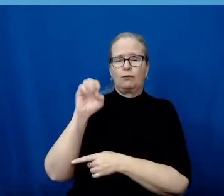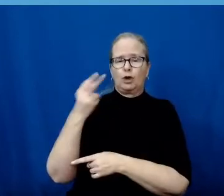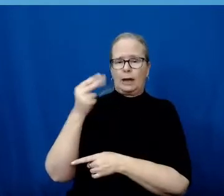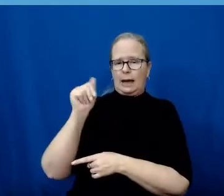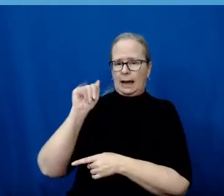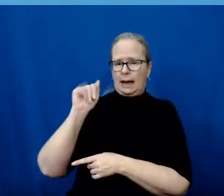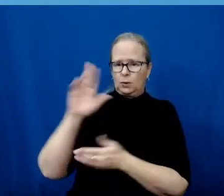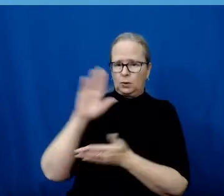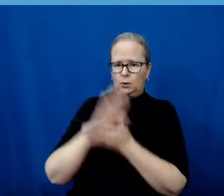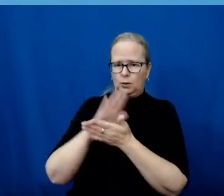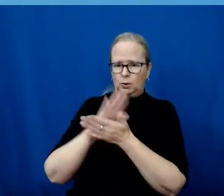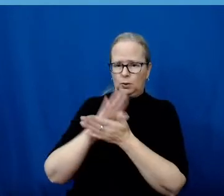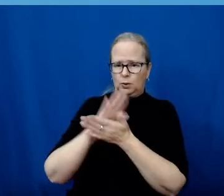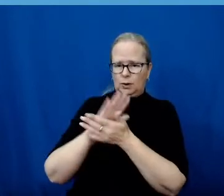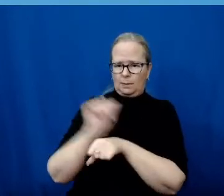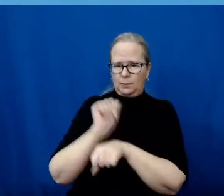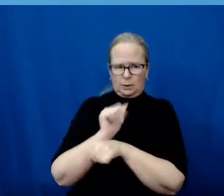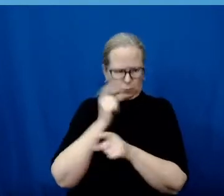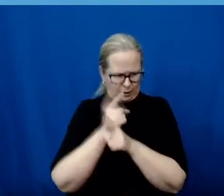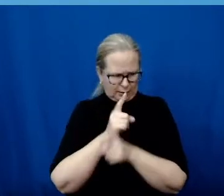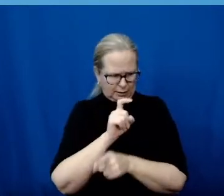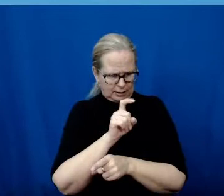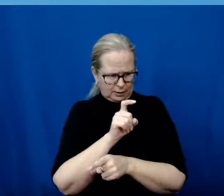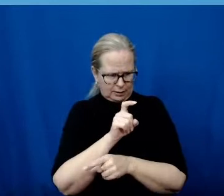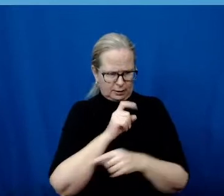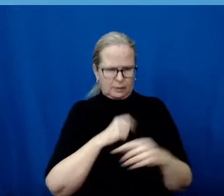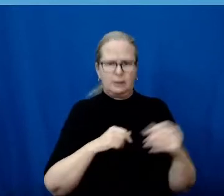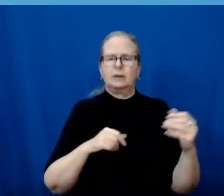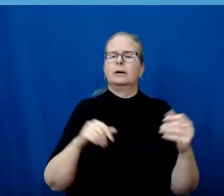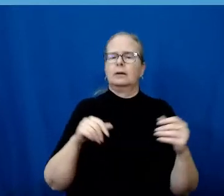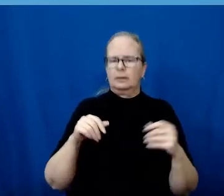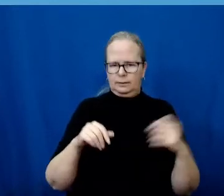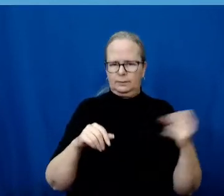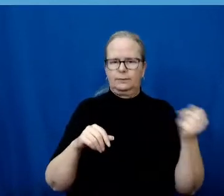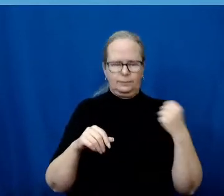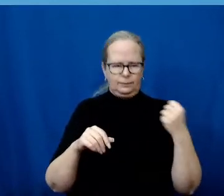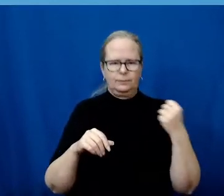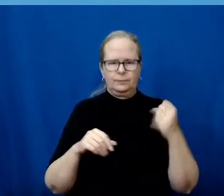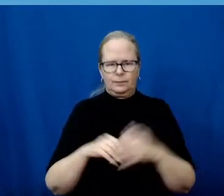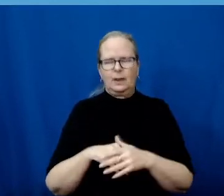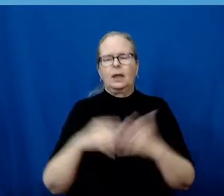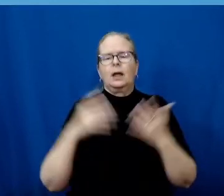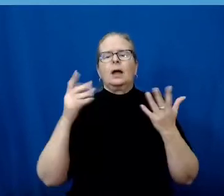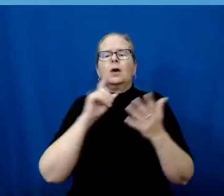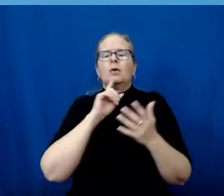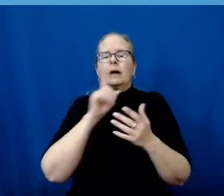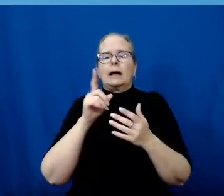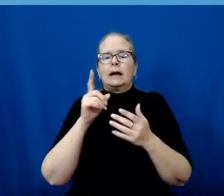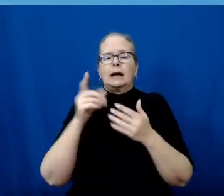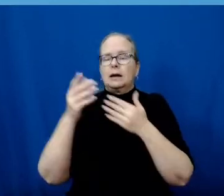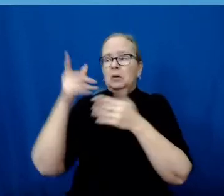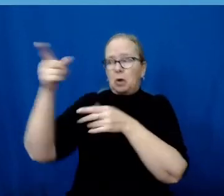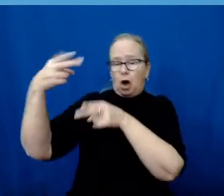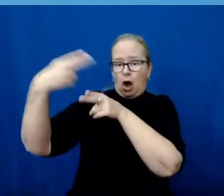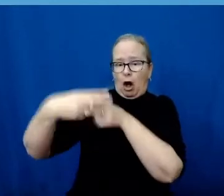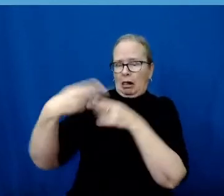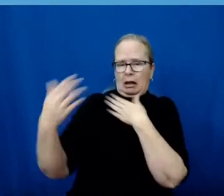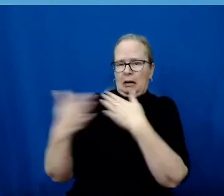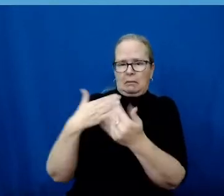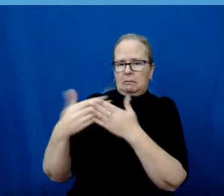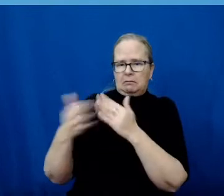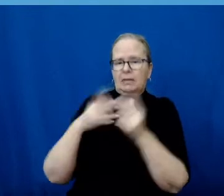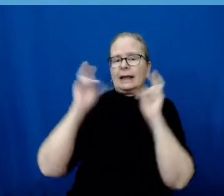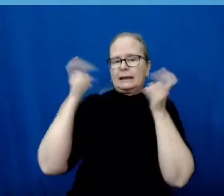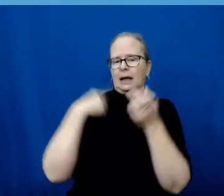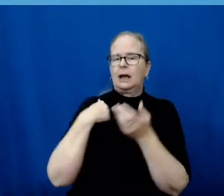as we're talking about cleaning the air. I love it. I love it. I feel like we're going to be talking a lot about cleaning air today in order to keep